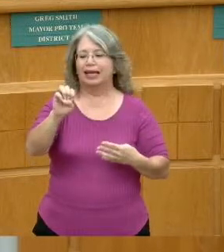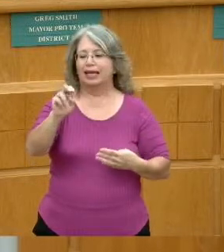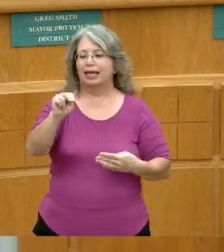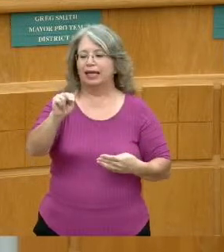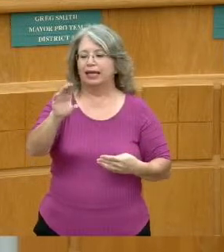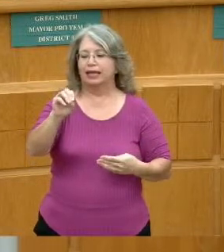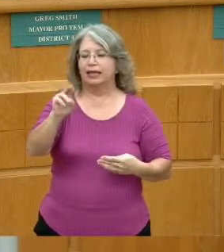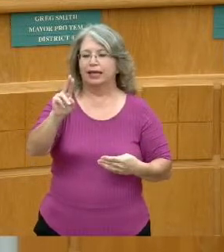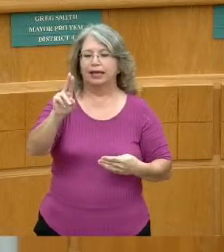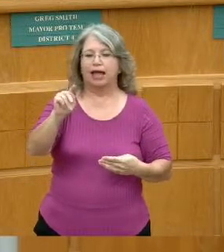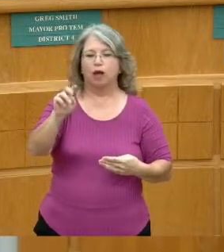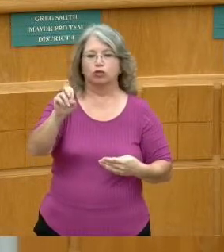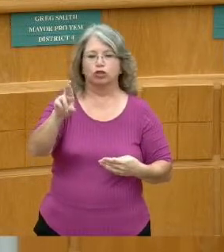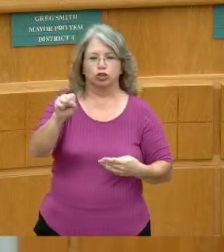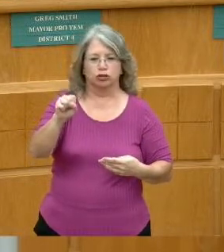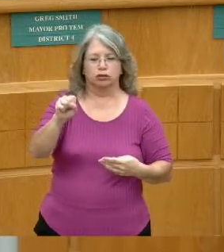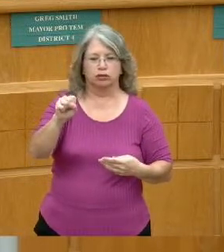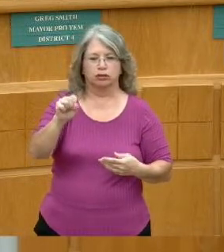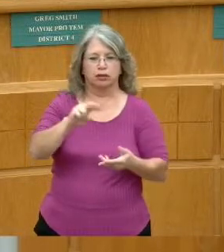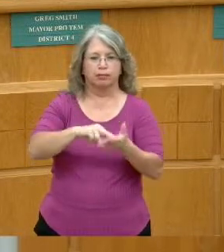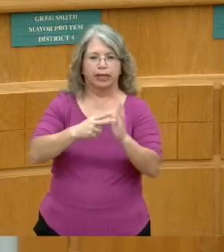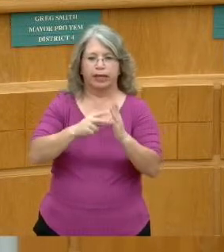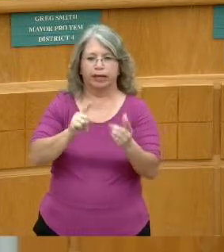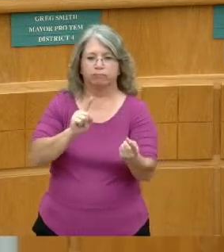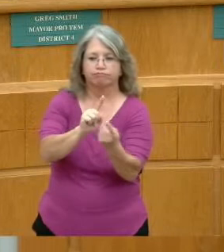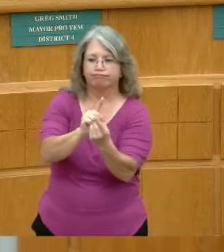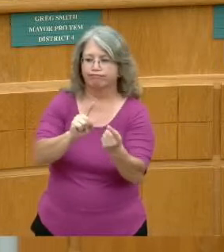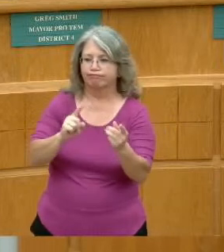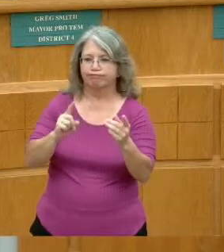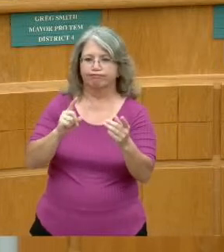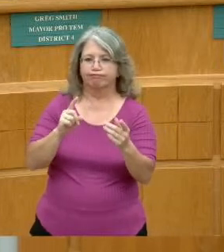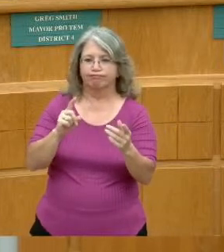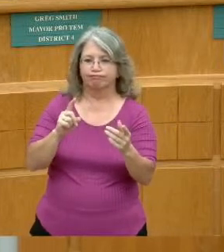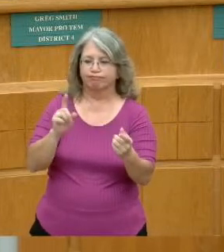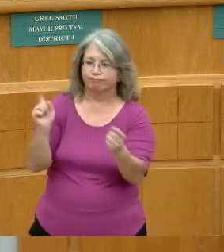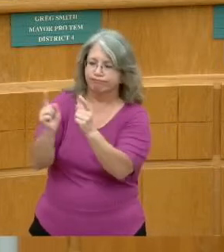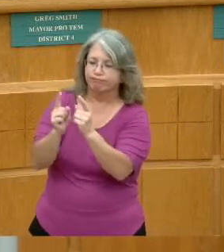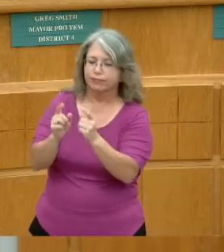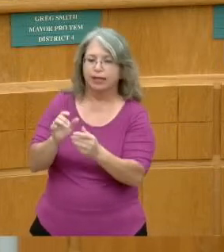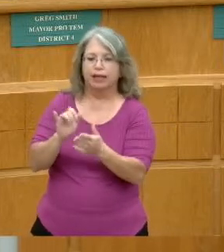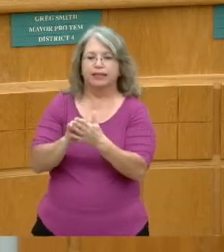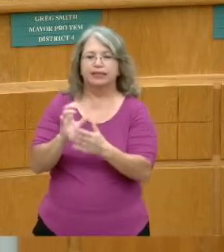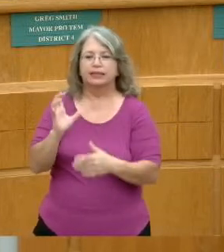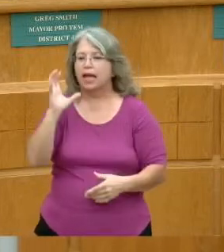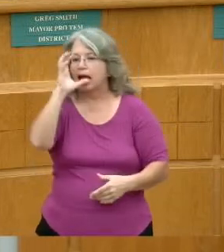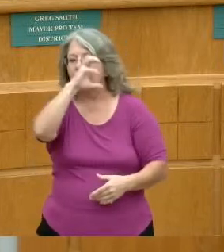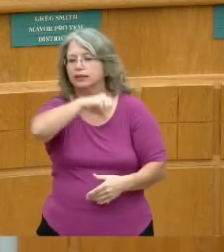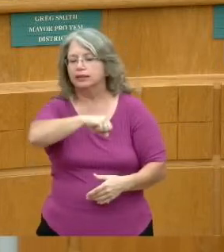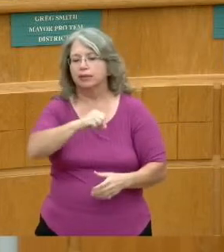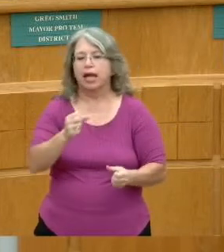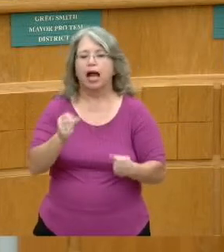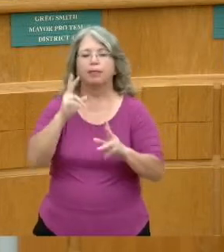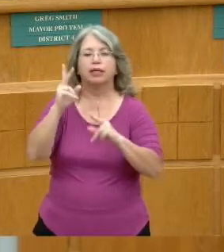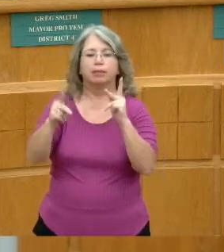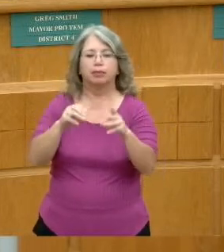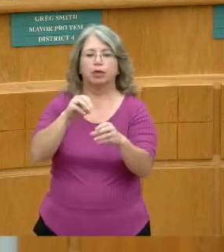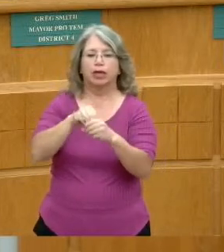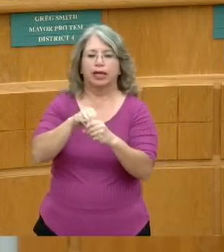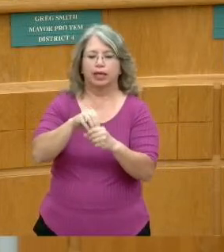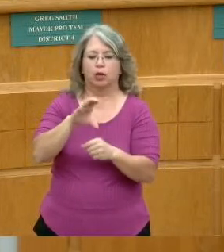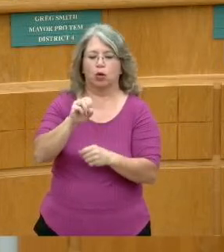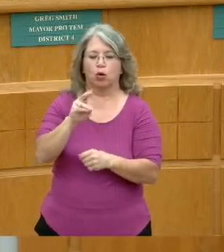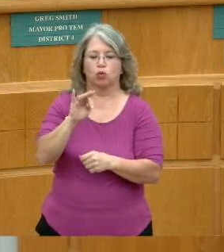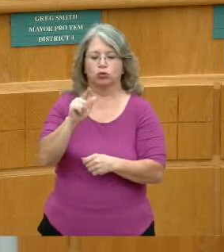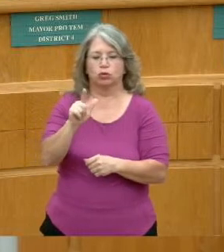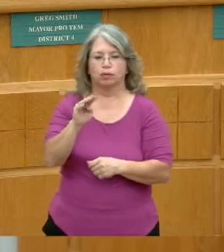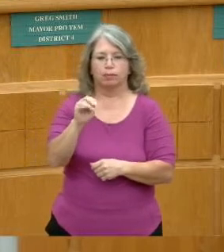time. And this is an estimate of how many people in the coastal bend are coming within close contact of each other